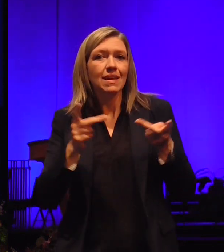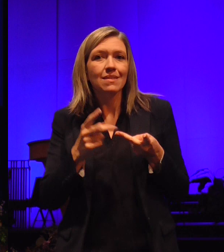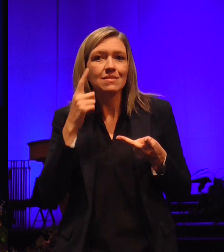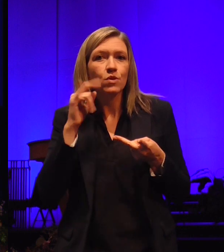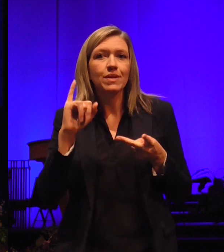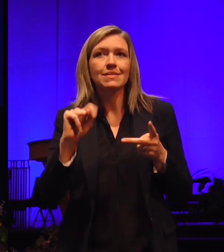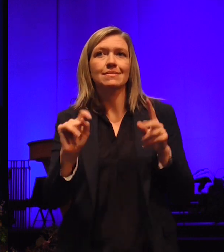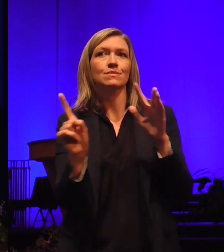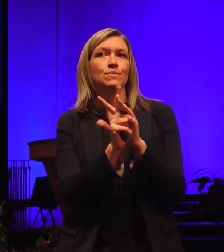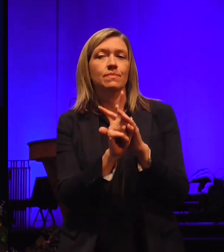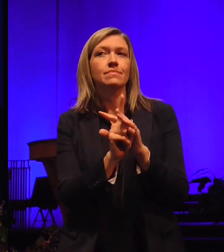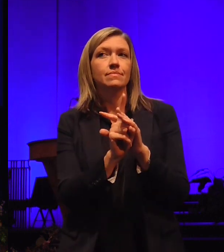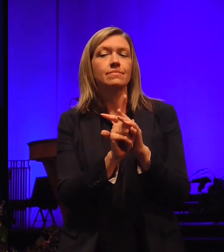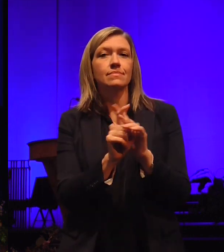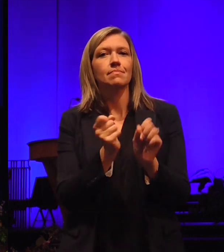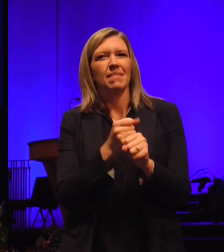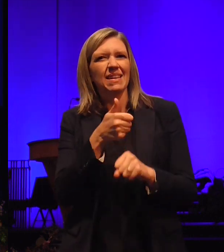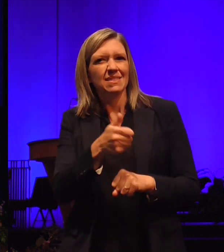itself known.